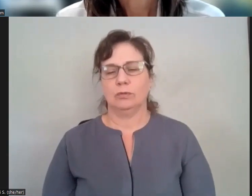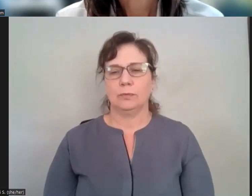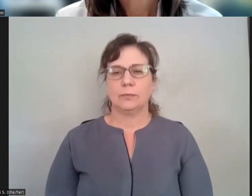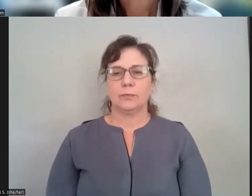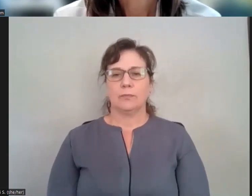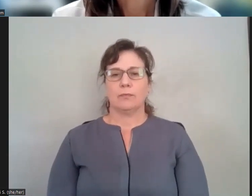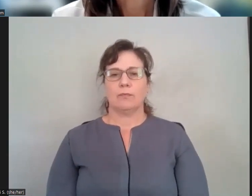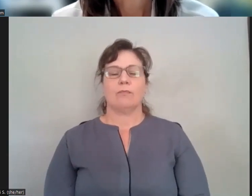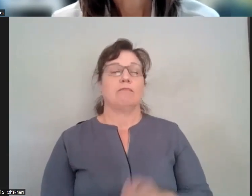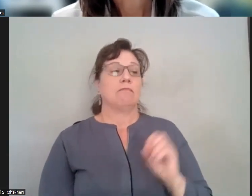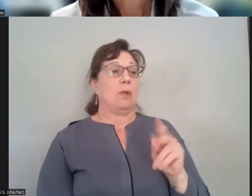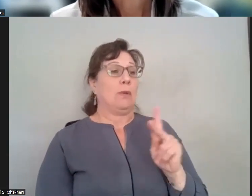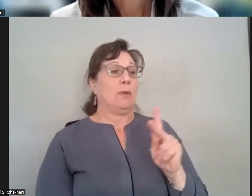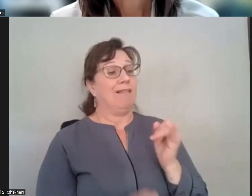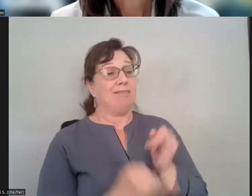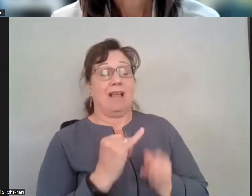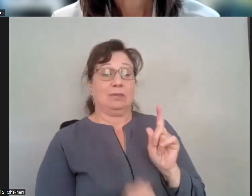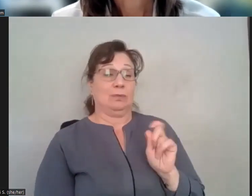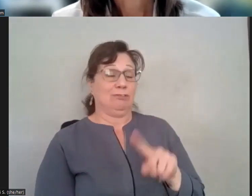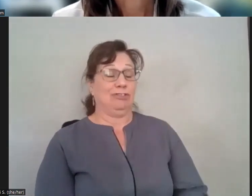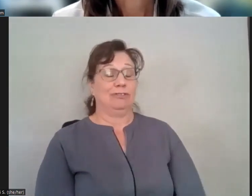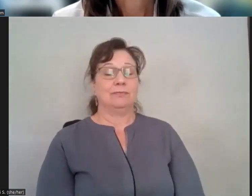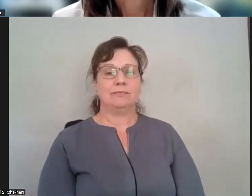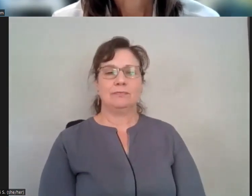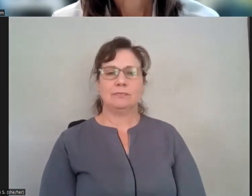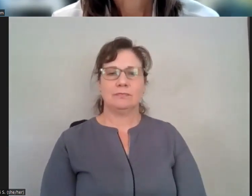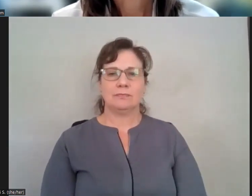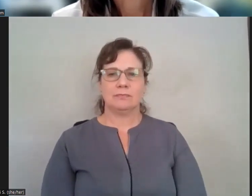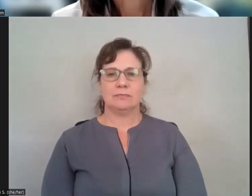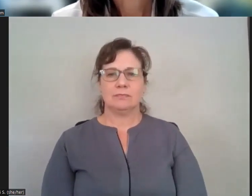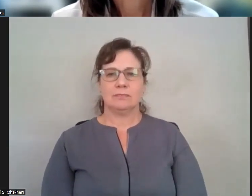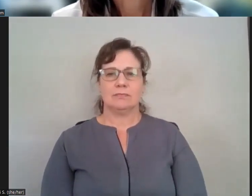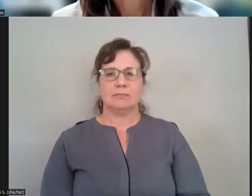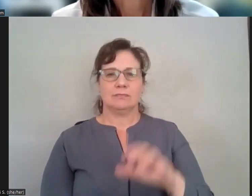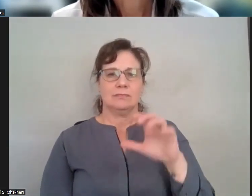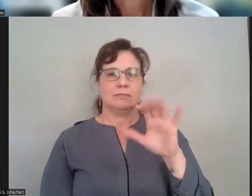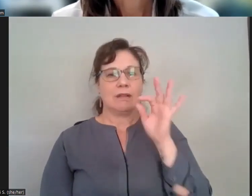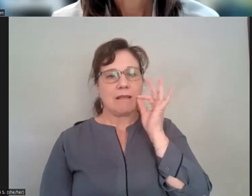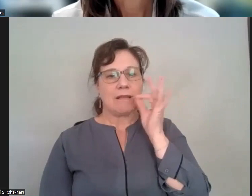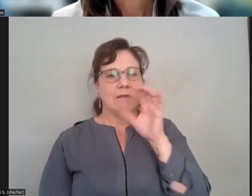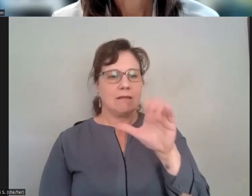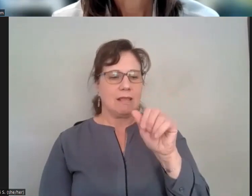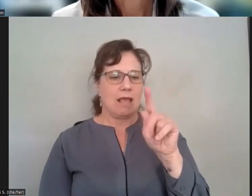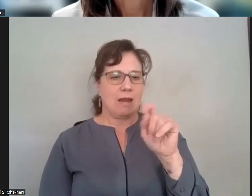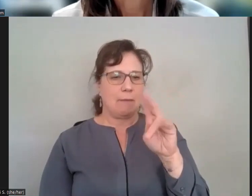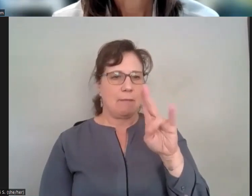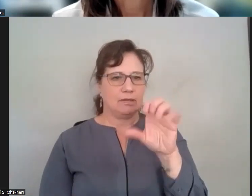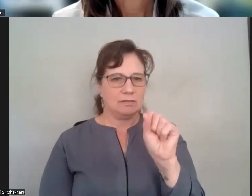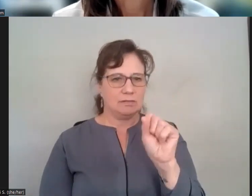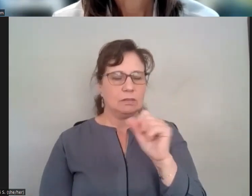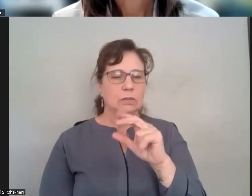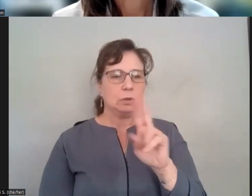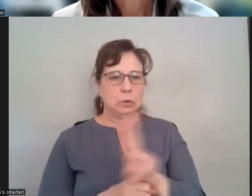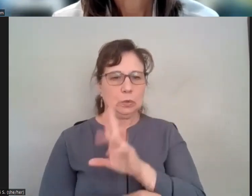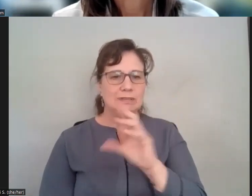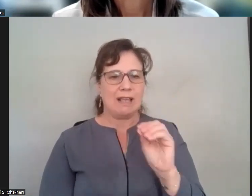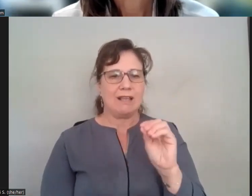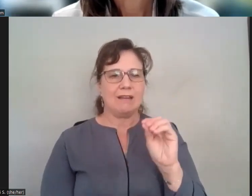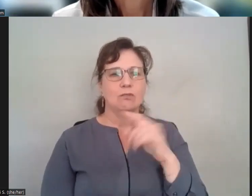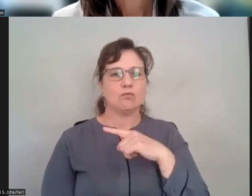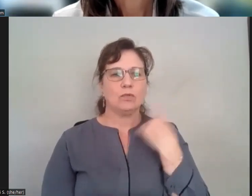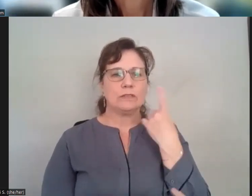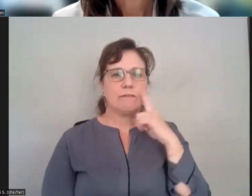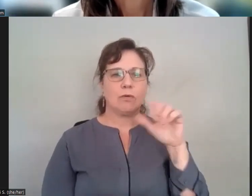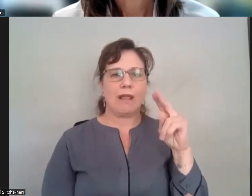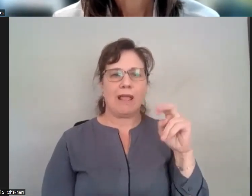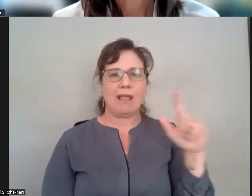All right, and our last question is, what is known about cannabis use and anal cancer risk? Ooh. I